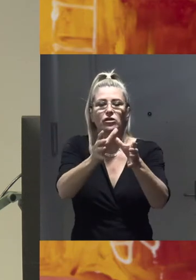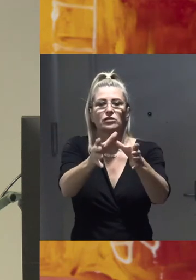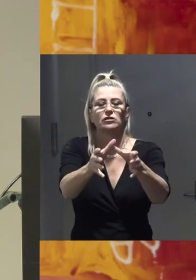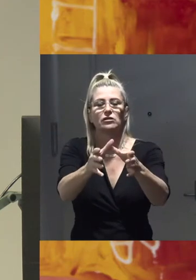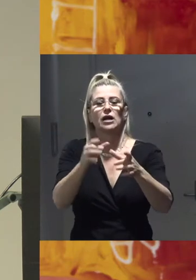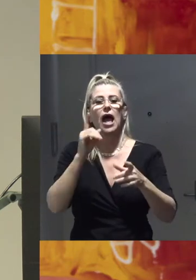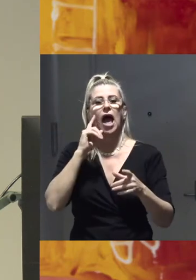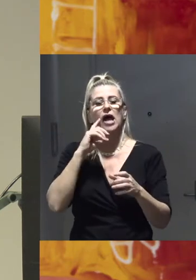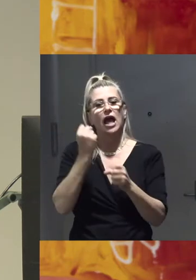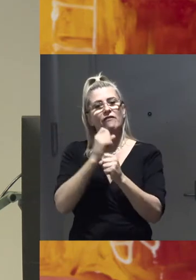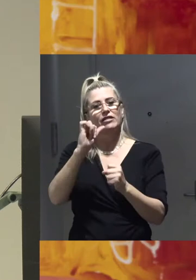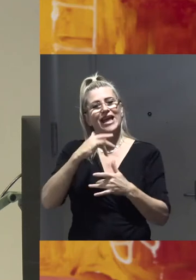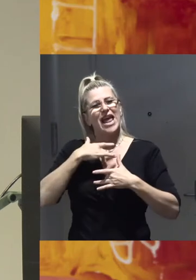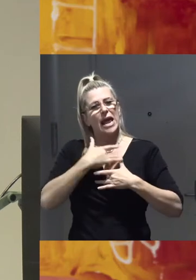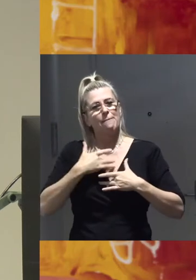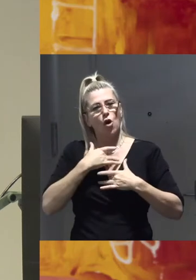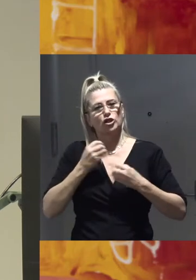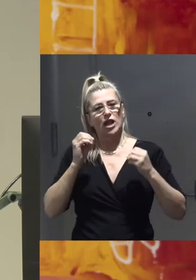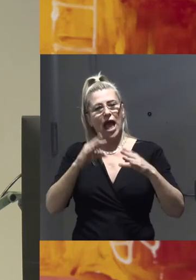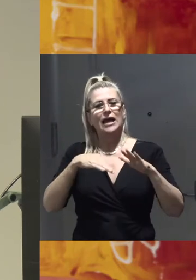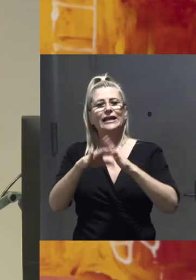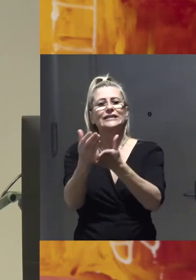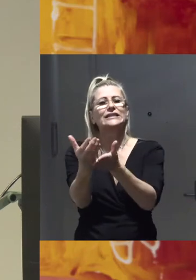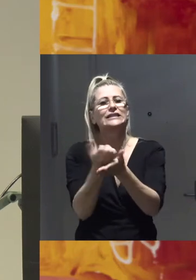disturbing emotions in a protected space.